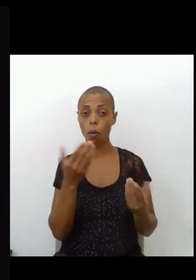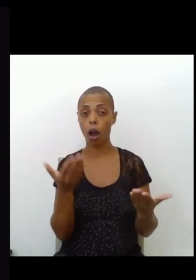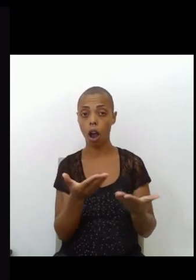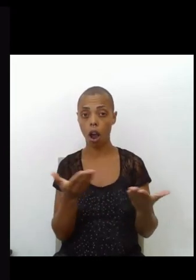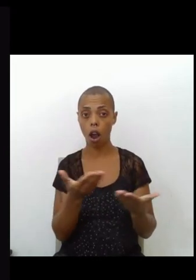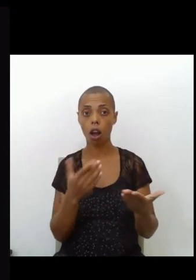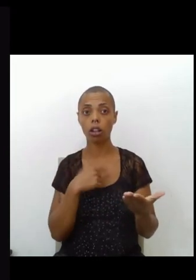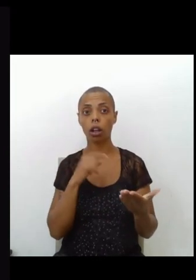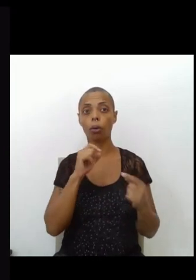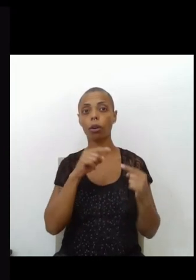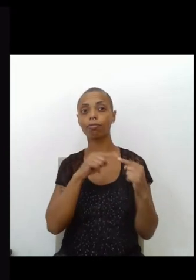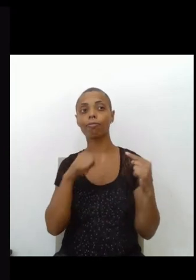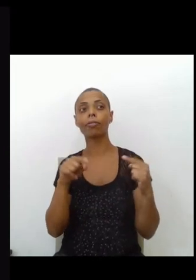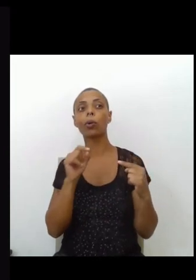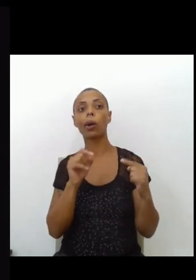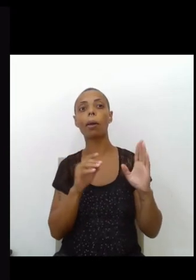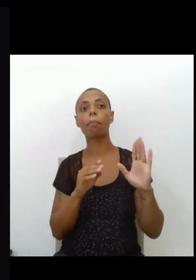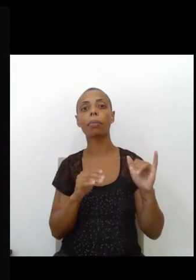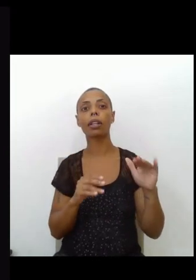Christian colonialism